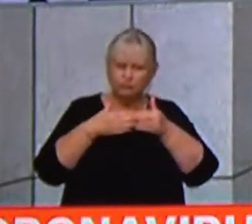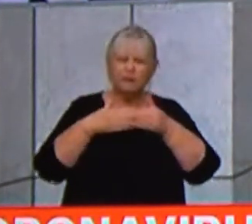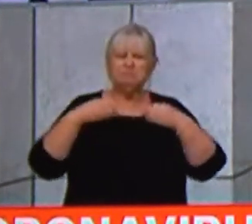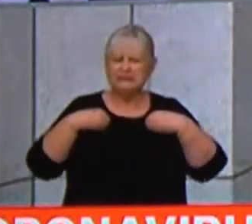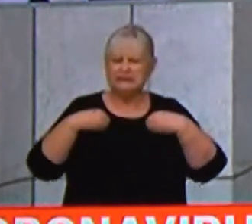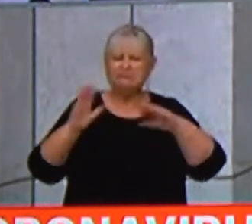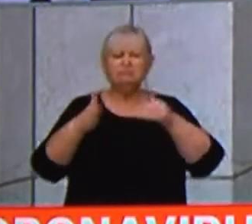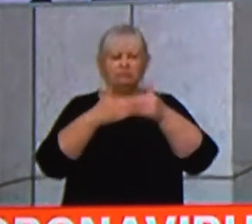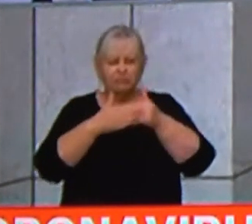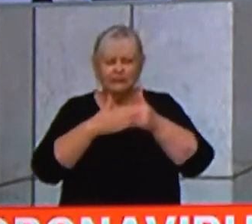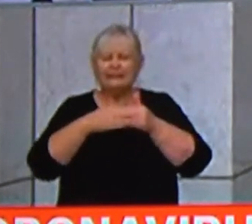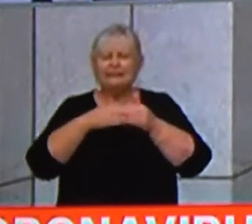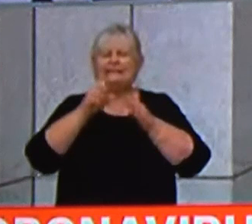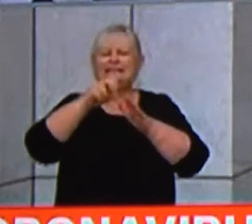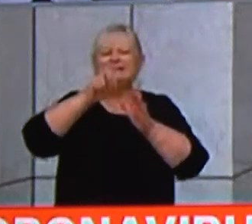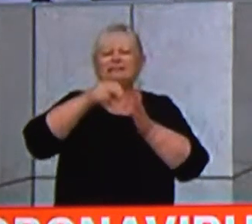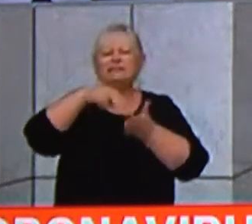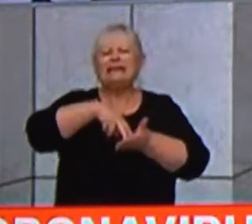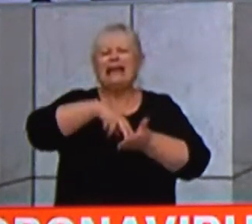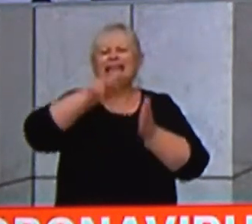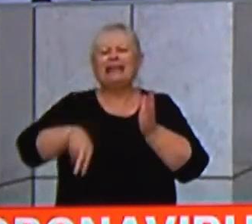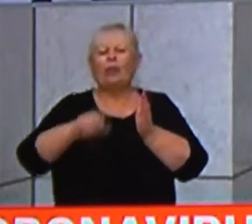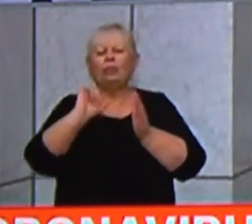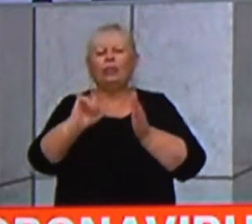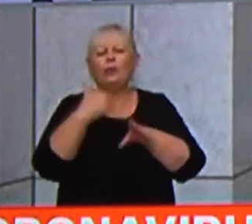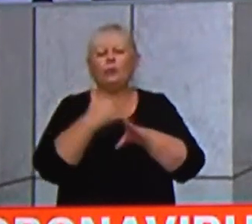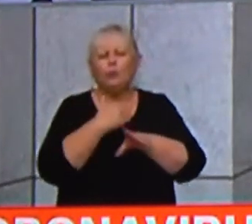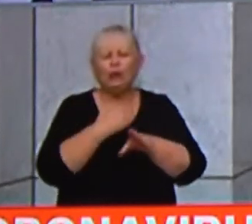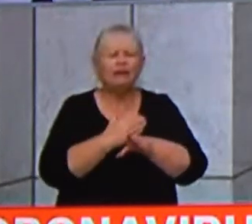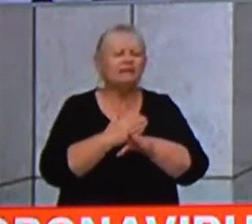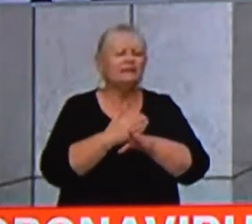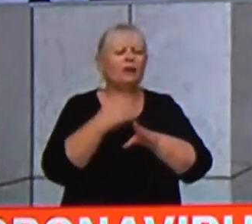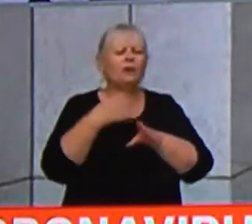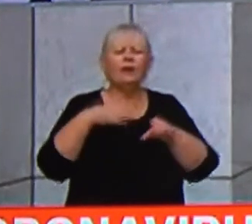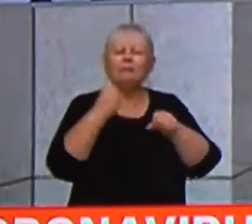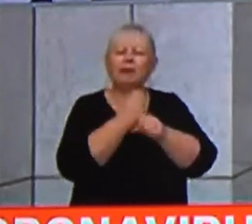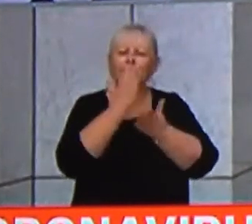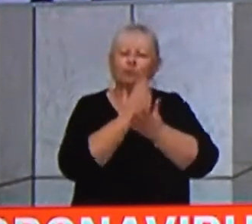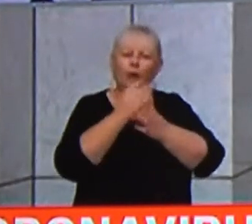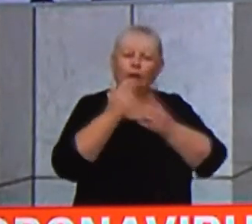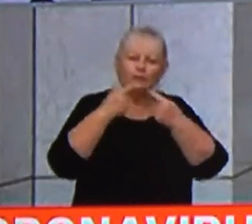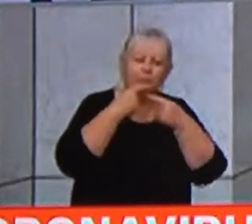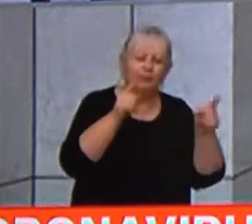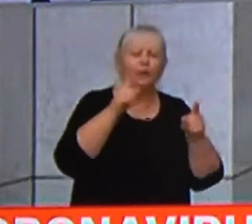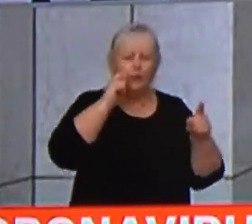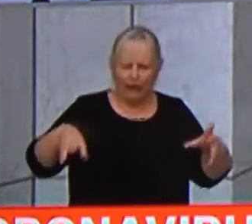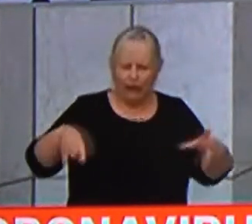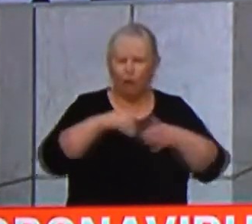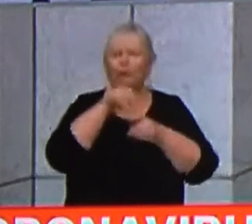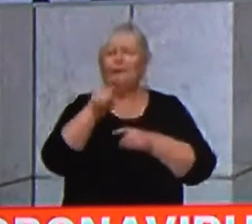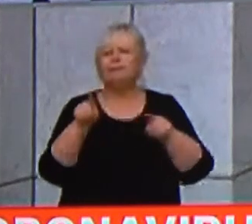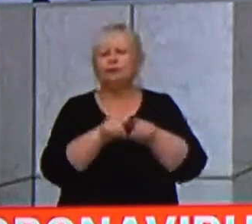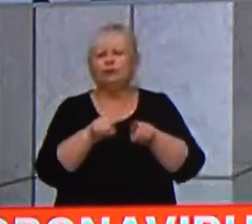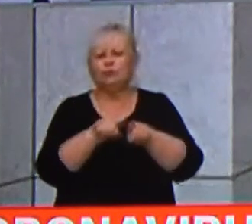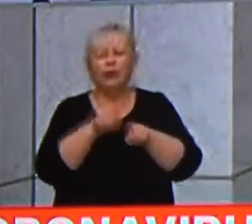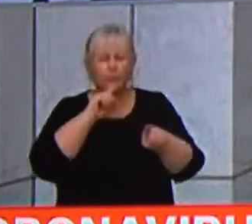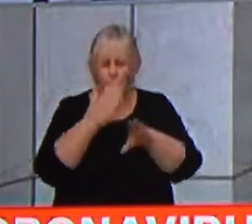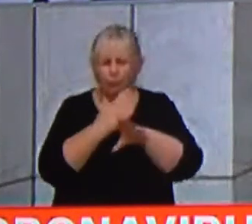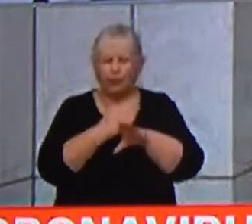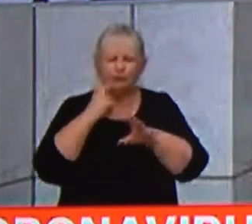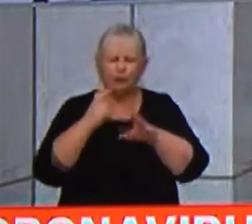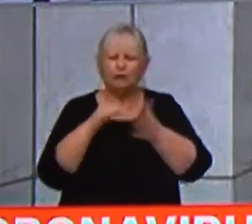And that will ensure that those services, whether it's a men's line or whether it's the 1-800 Respect line or any